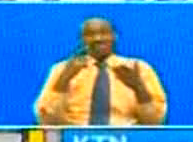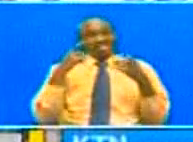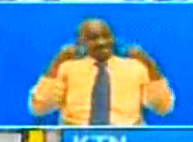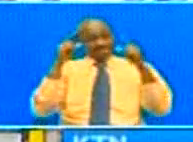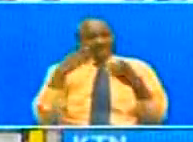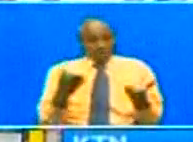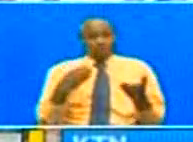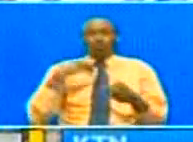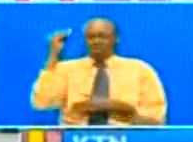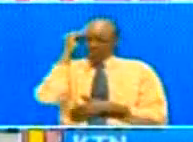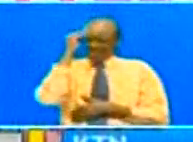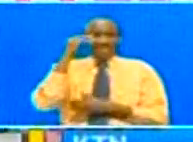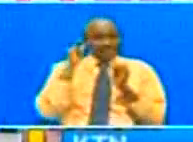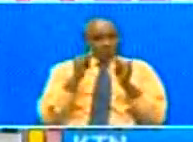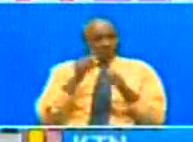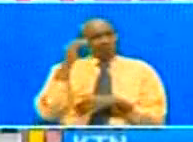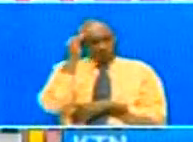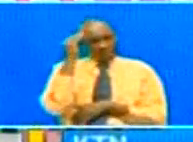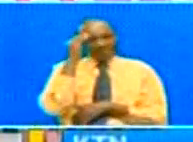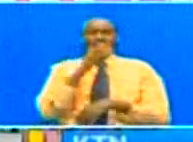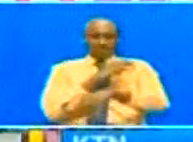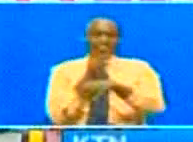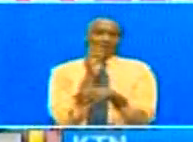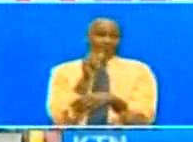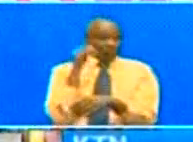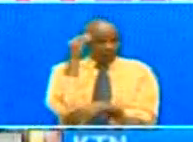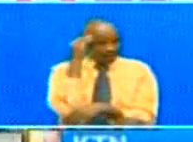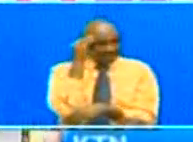all, you get knowledge. And knowledge is power. You know,